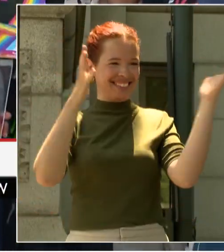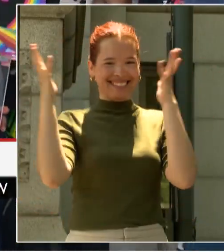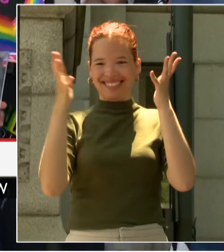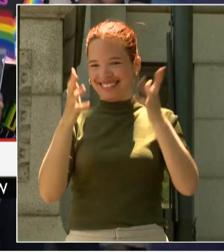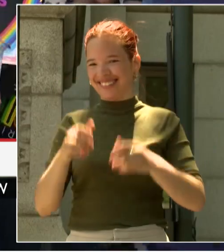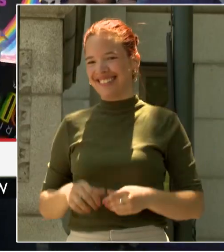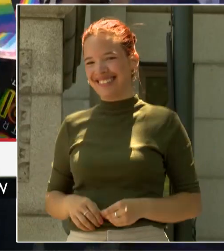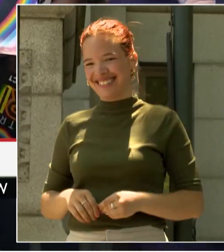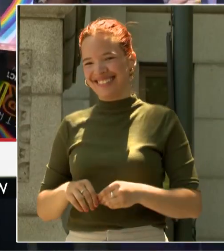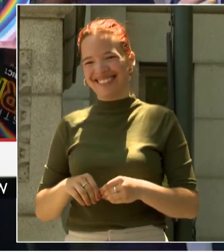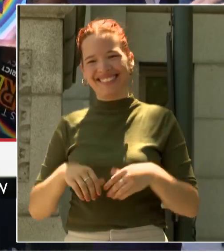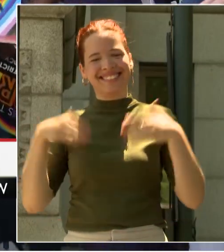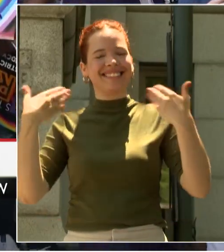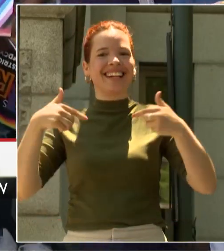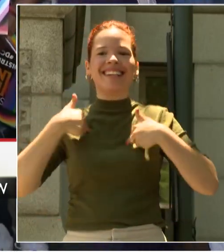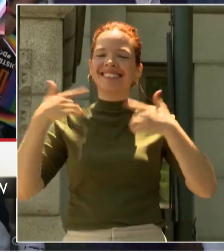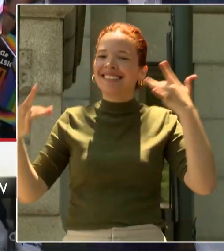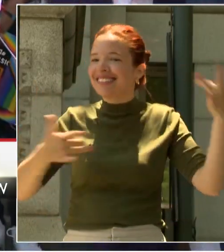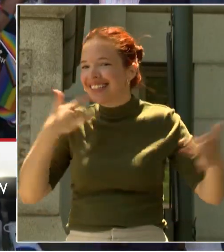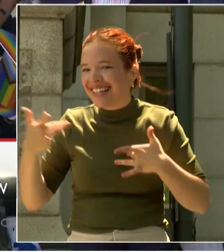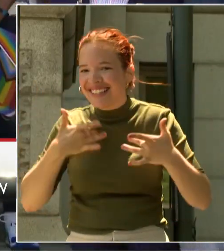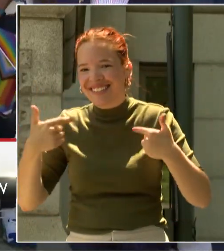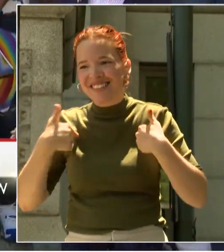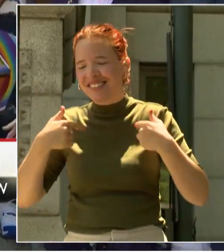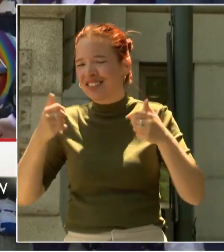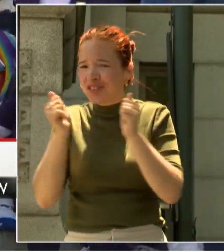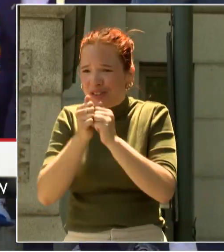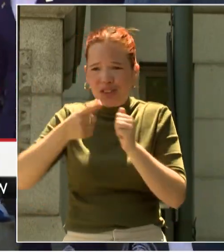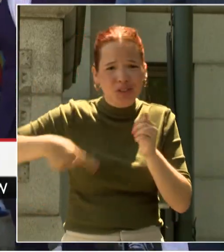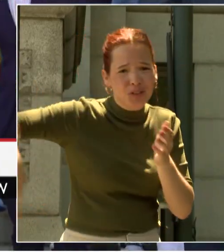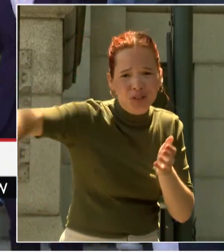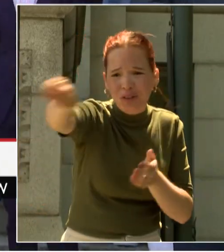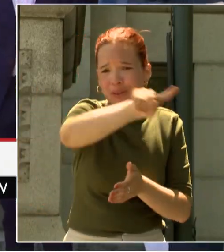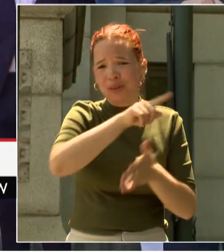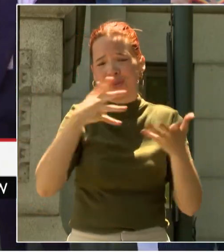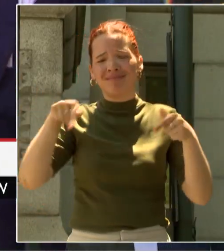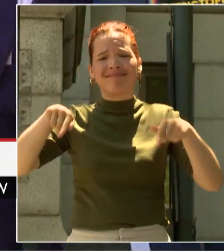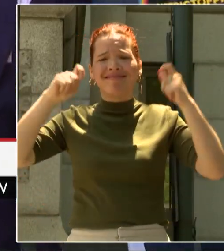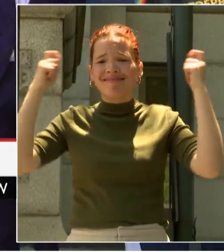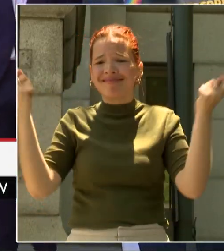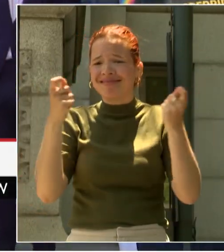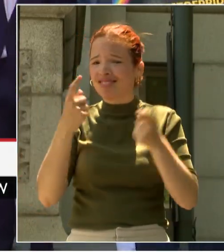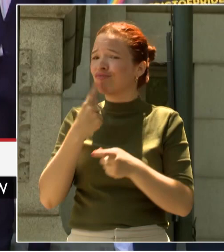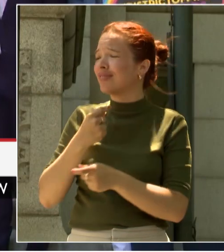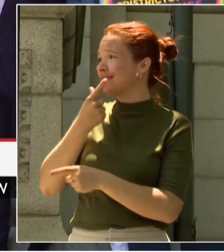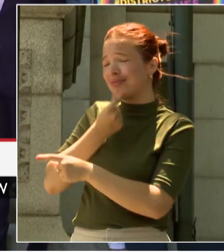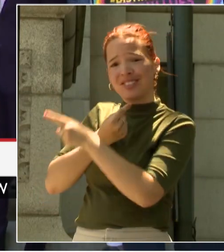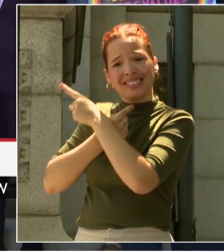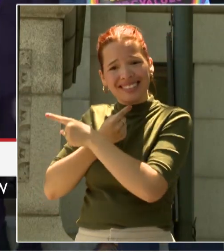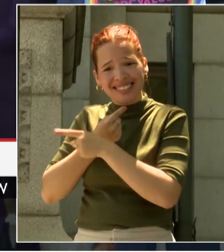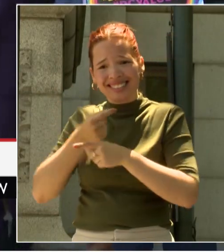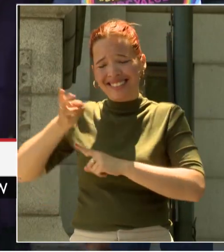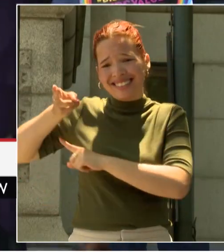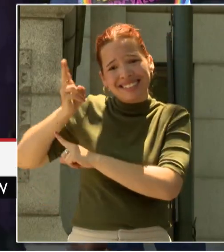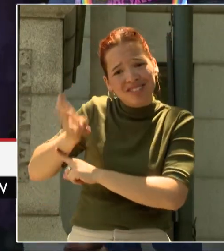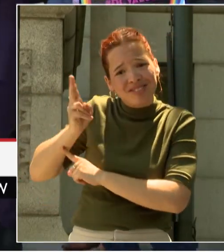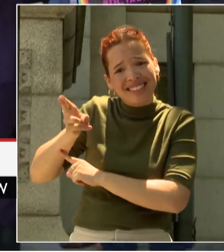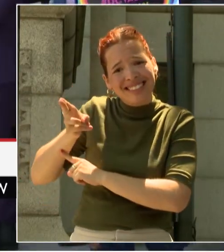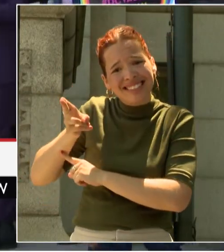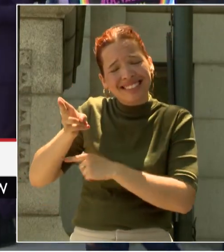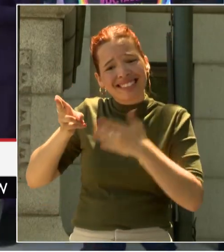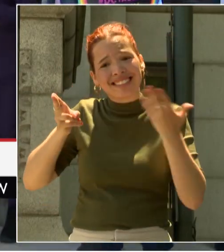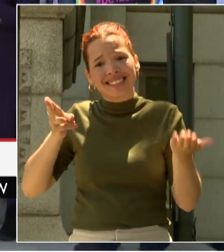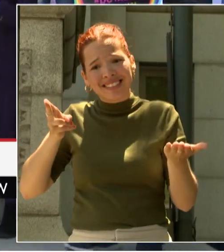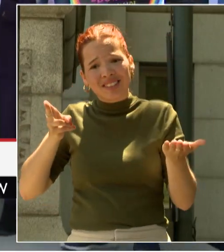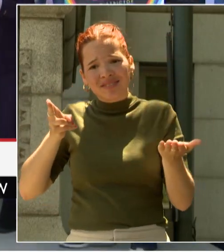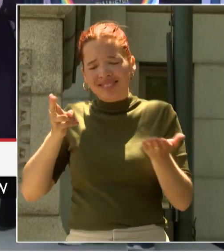Oh, I'm so delighted to be here with you all to celebrate, Japer, this historic moment of raising this